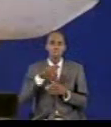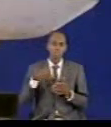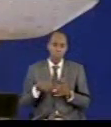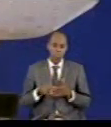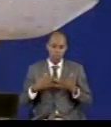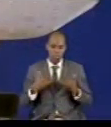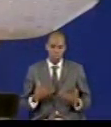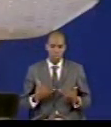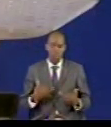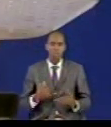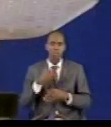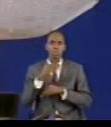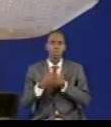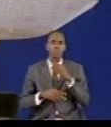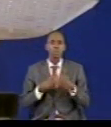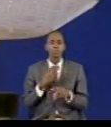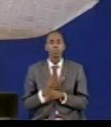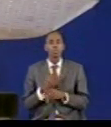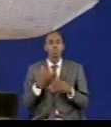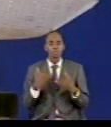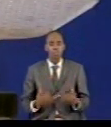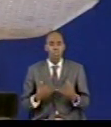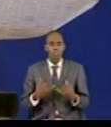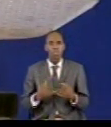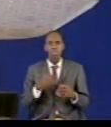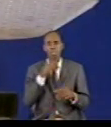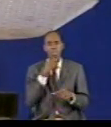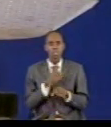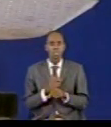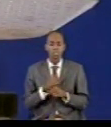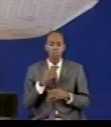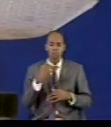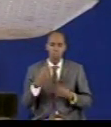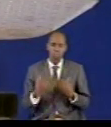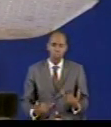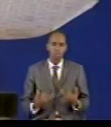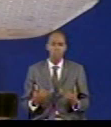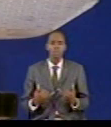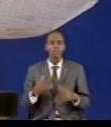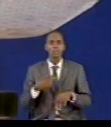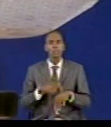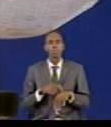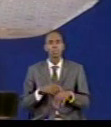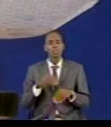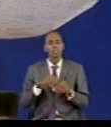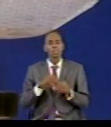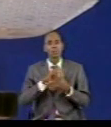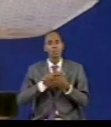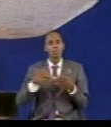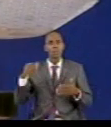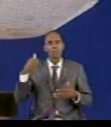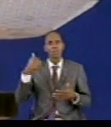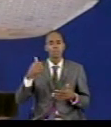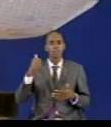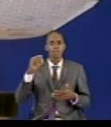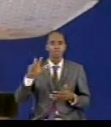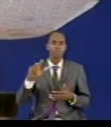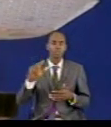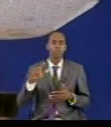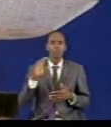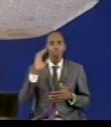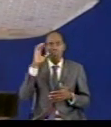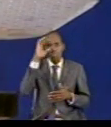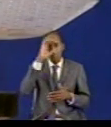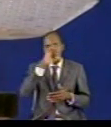world, this present age, this present dispensation. Verse 13, looking for